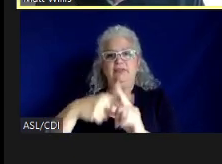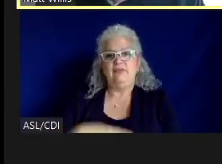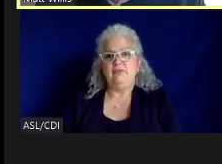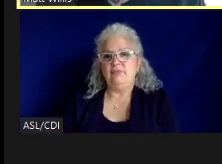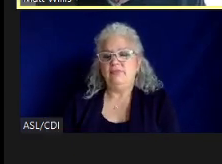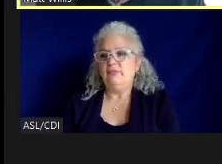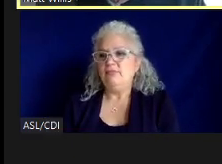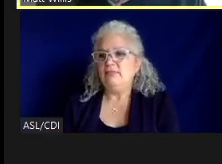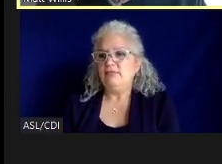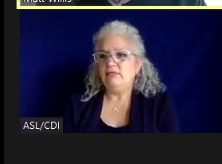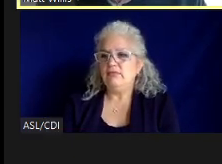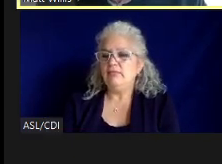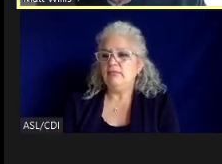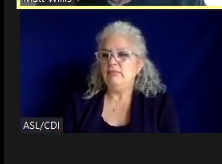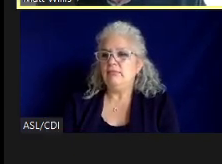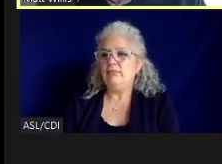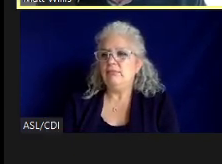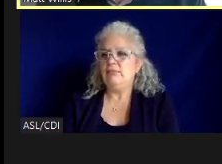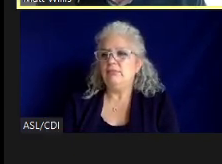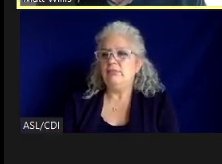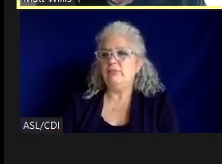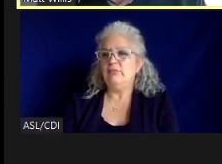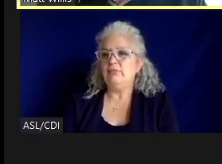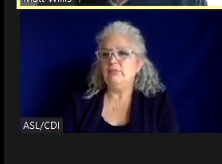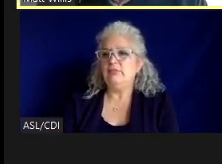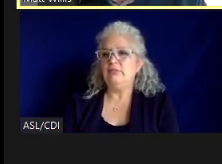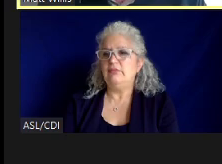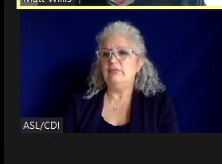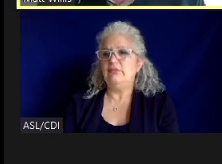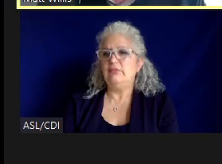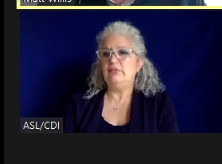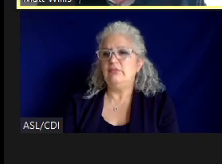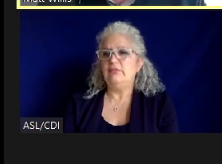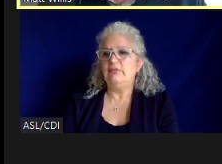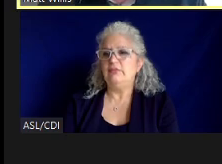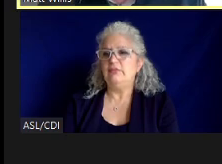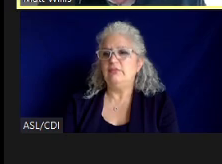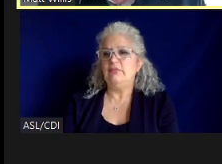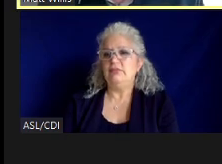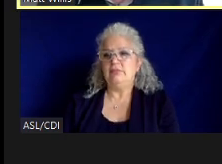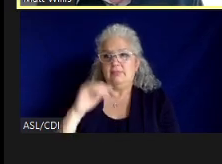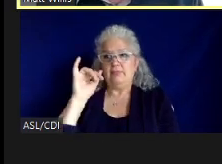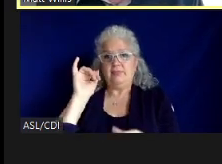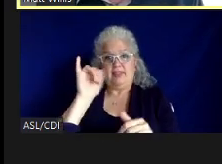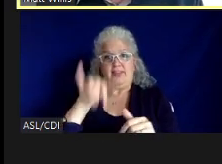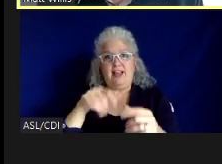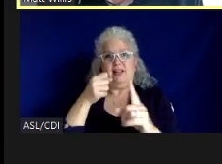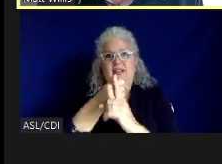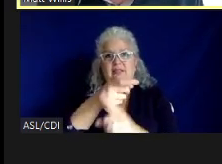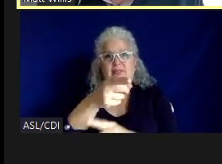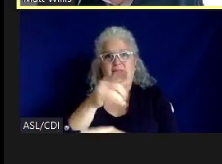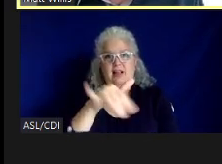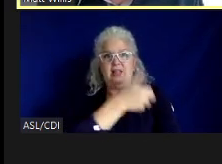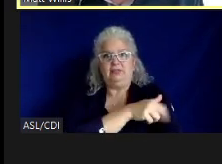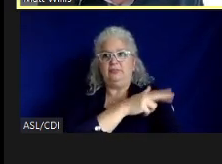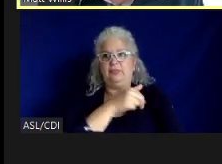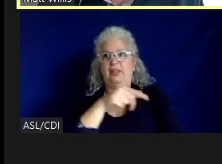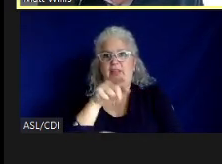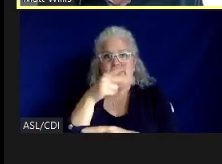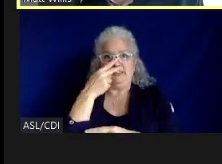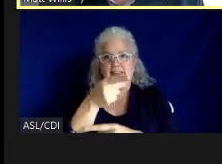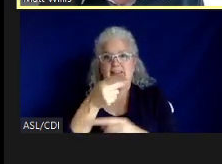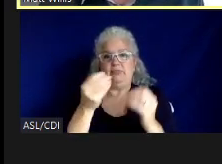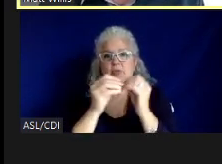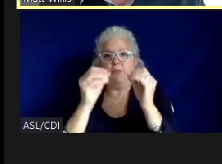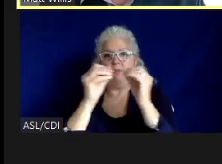And then this is the corresponding experience for our hospitals. As we see more cases, we would expect to find more people